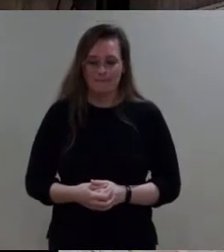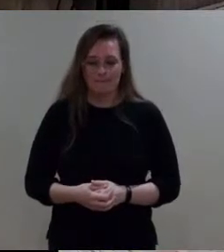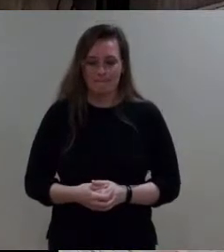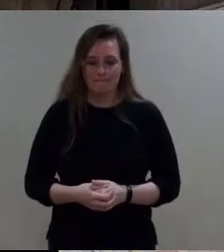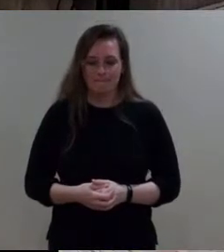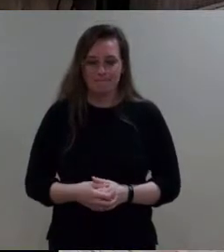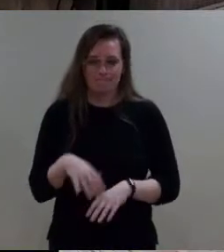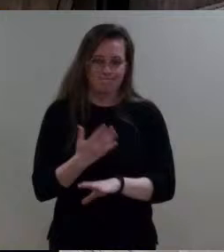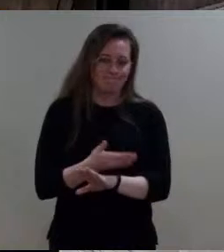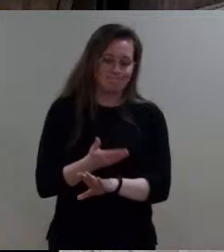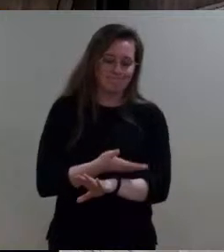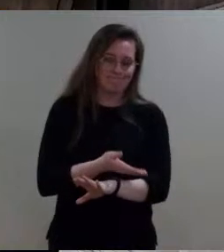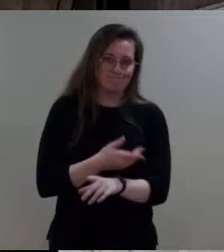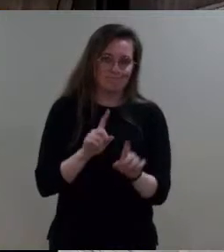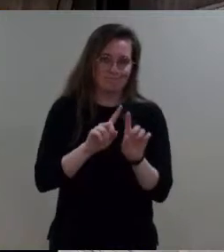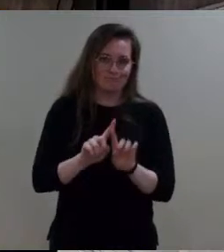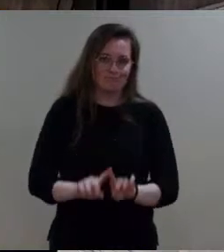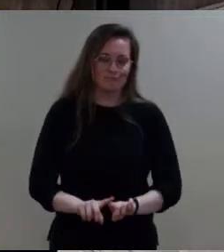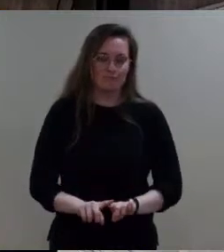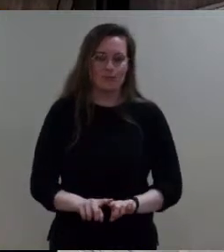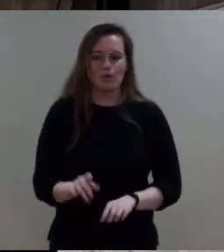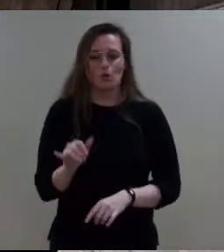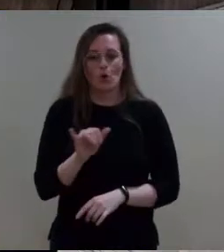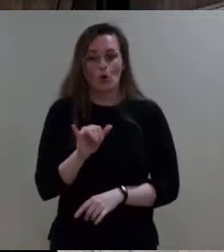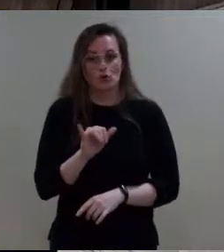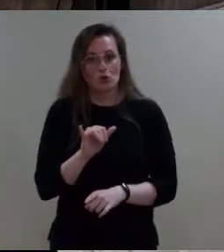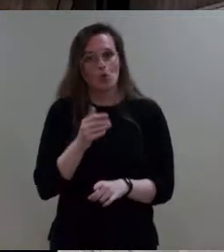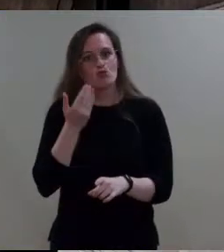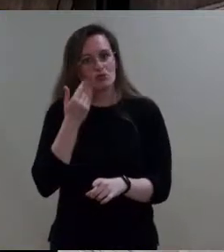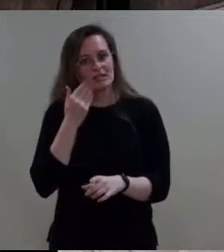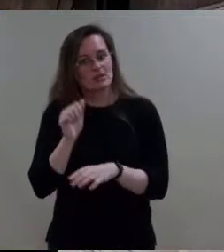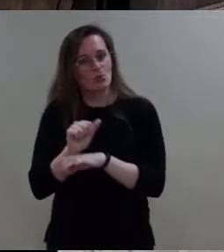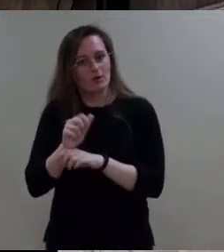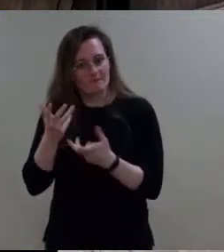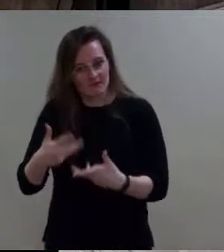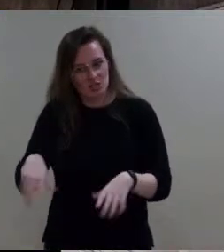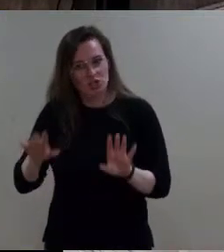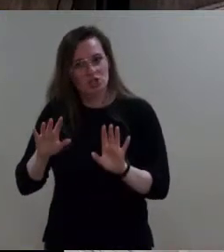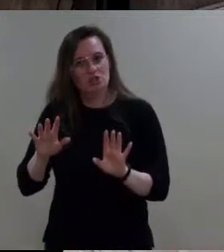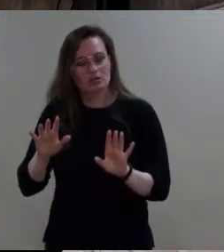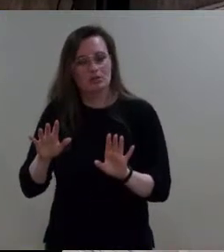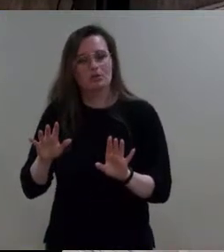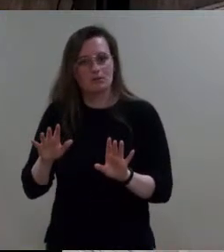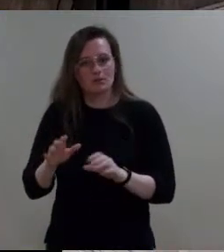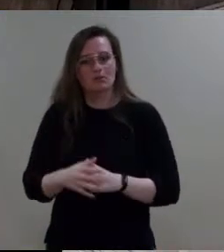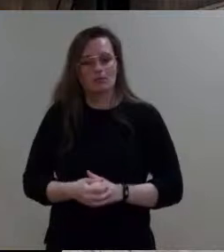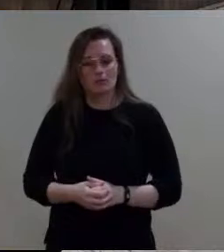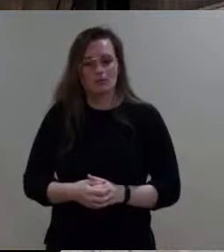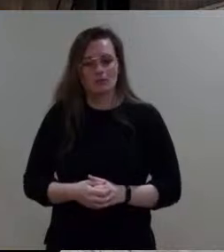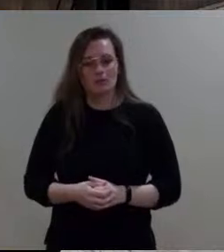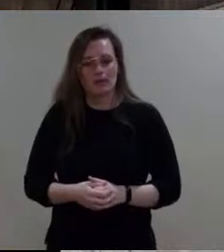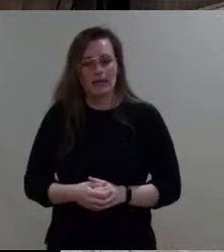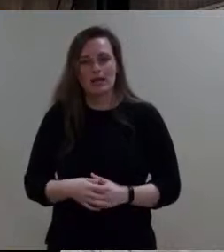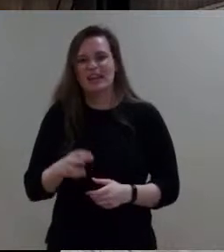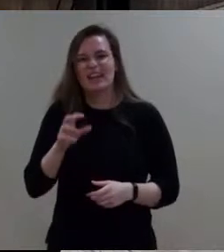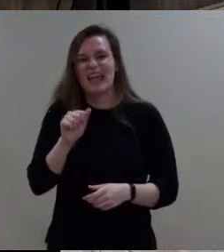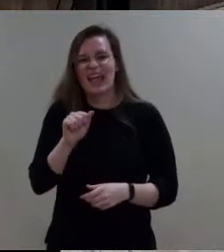We were advised that GFL desludging work was complete and that the overall work scope, the aeration and the